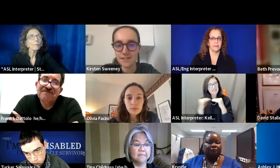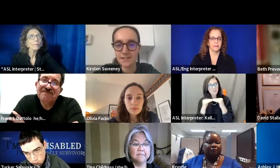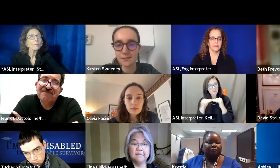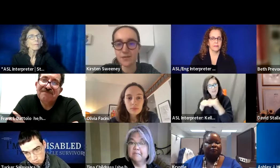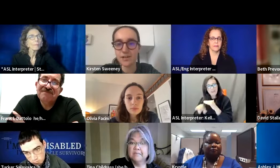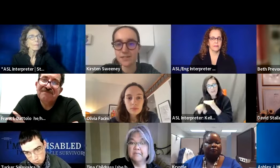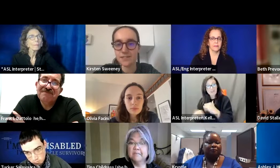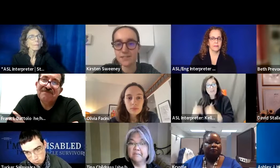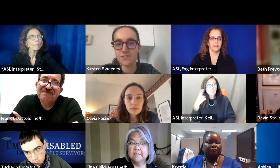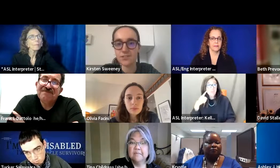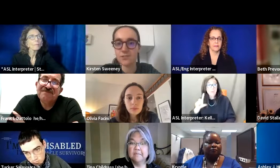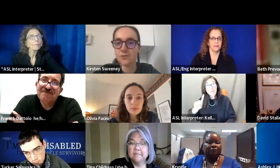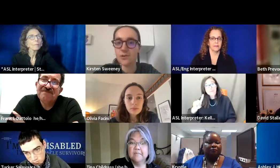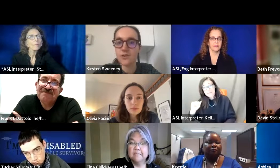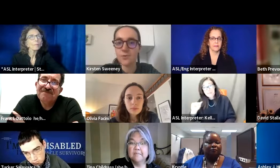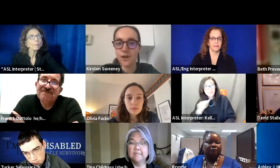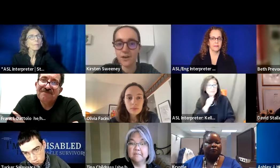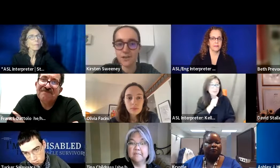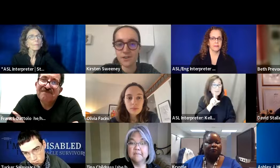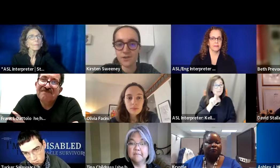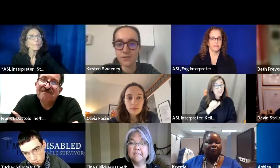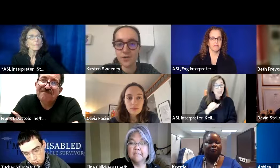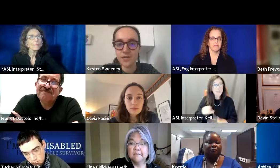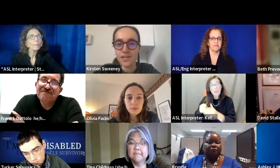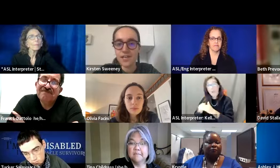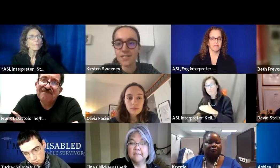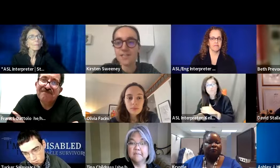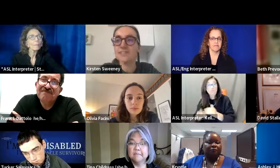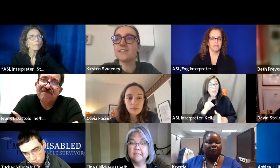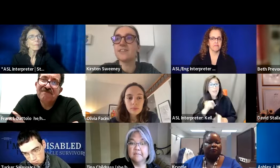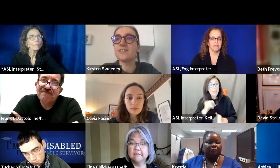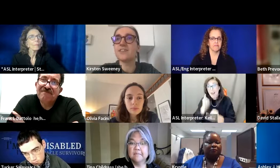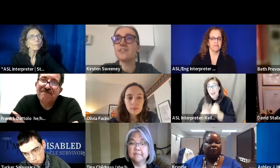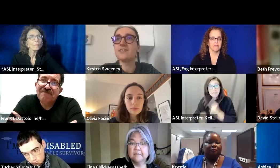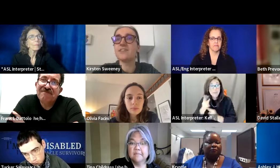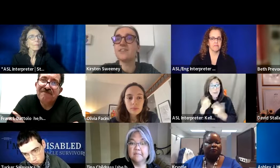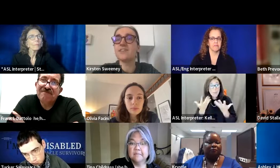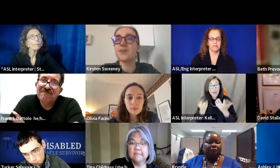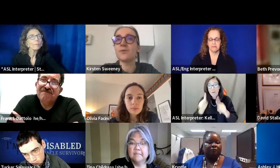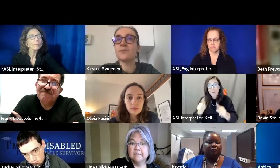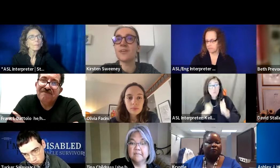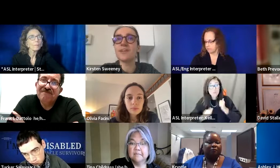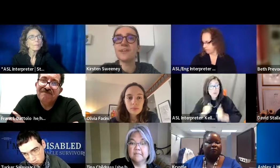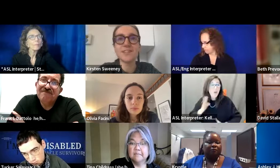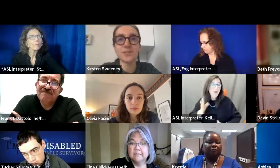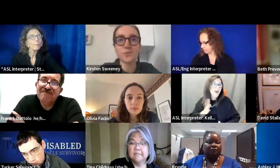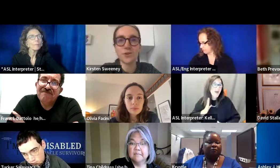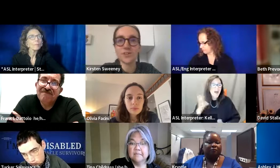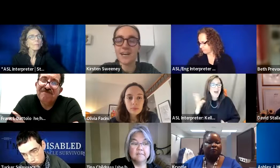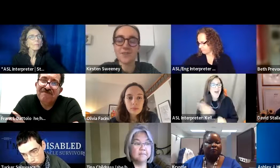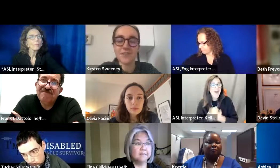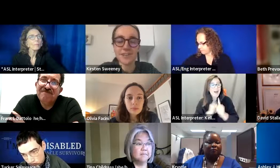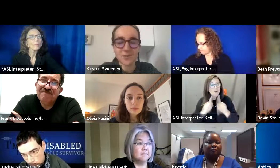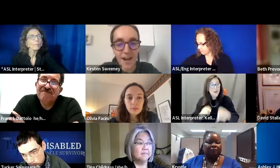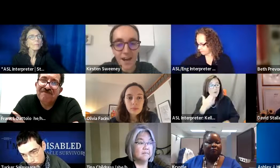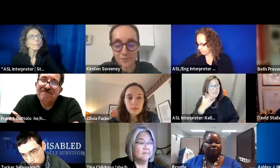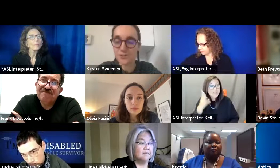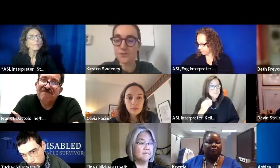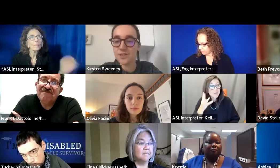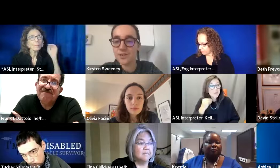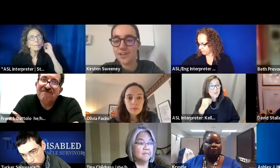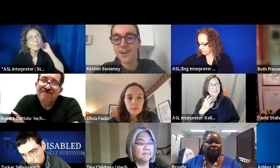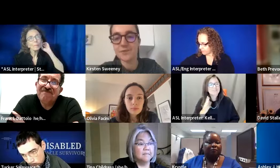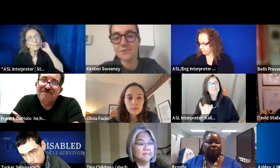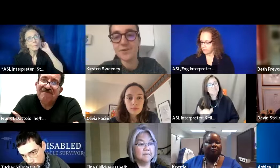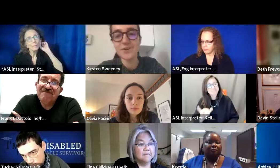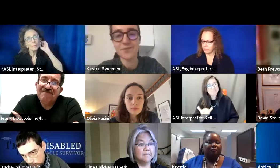as non-disabled audiences do, where, it doesn't, in an ideal world, I don't think you'd have